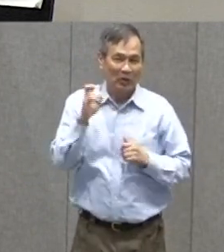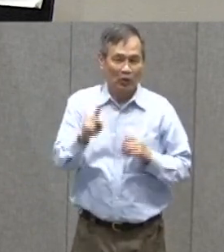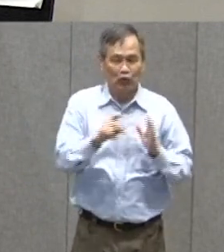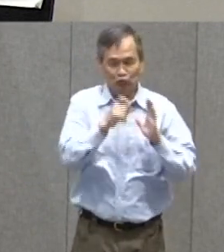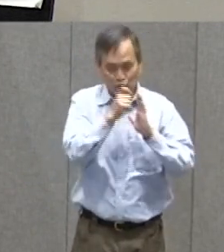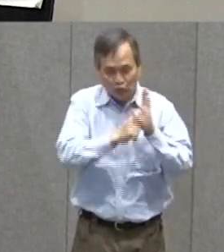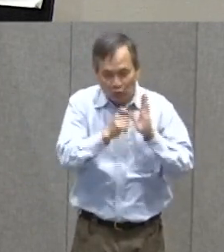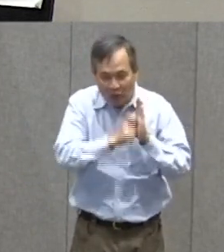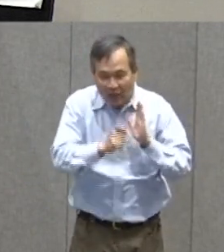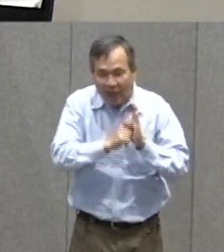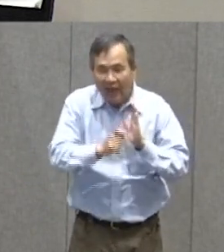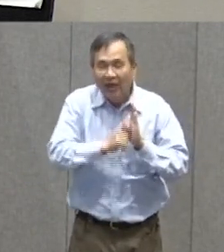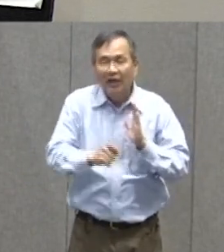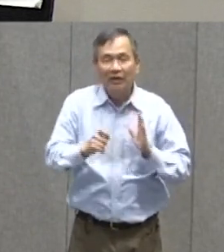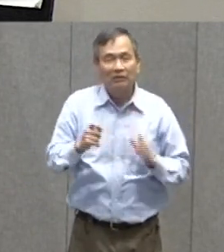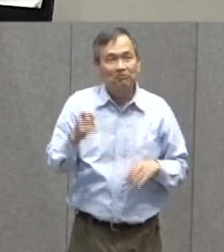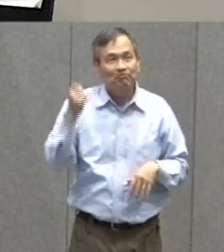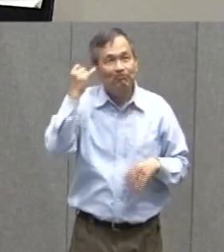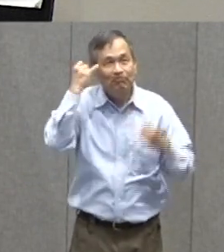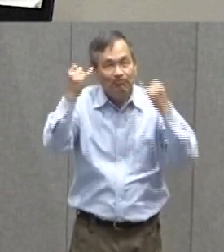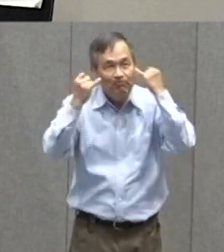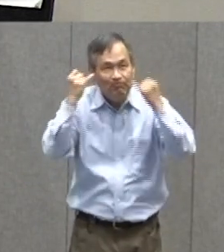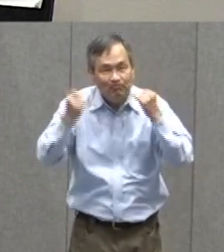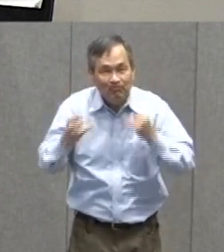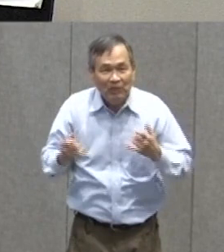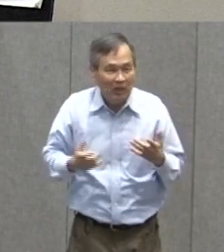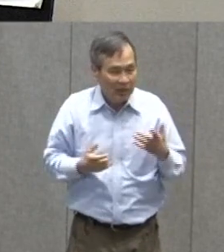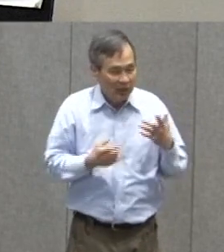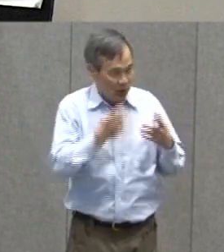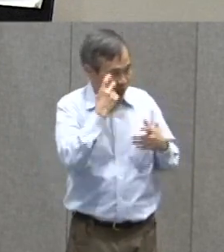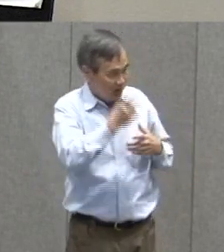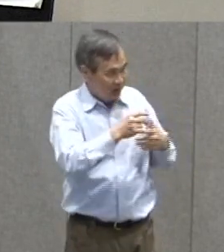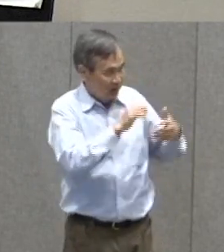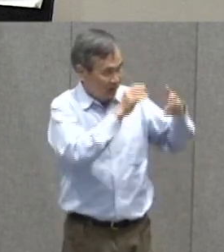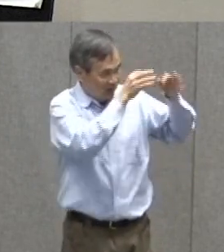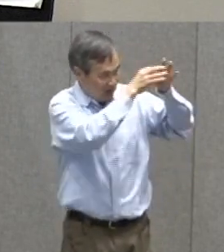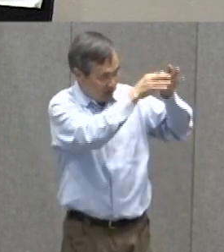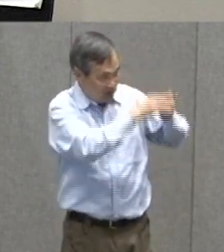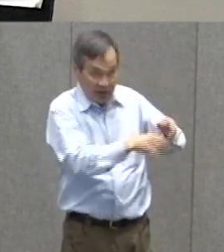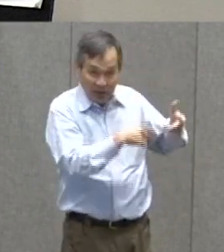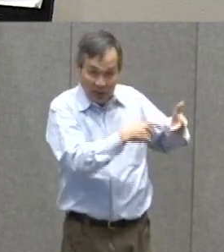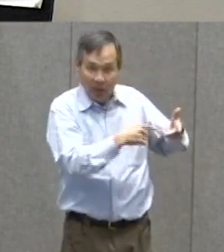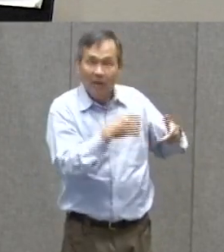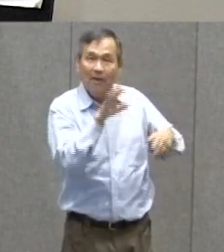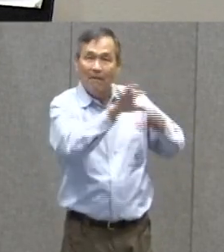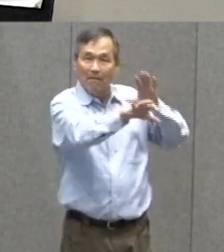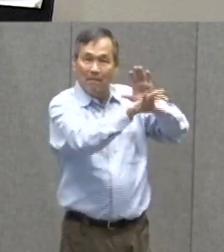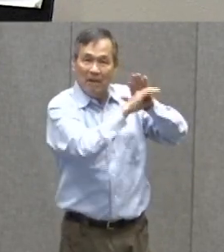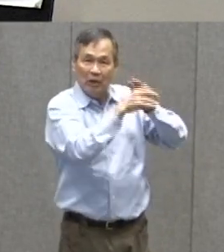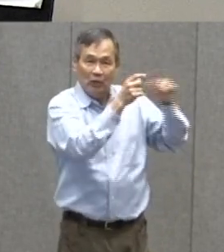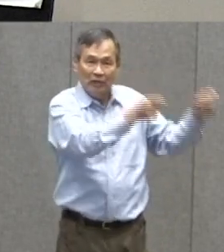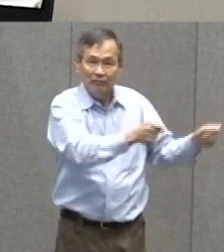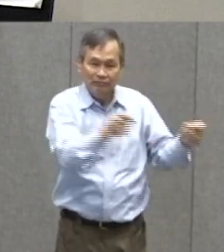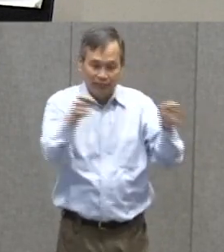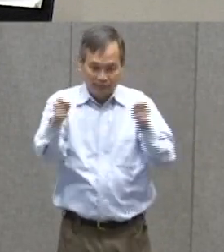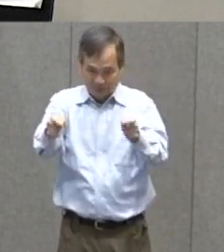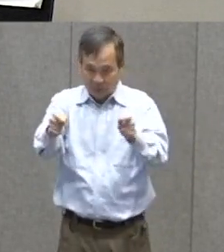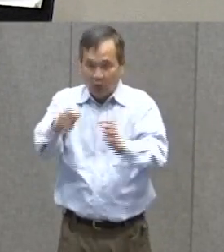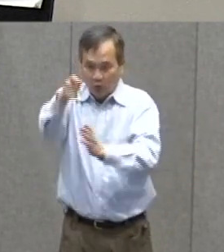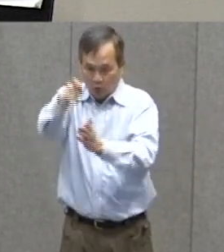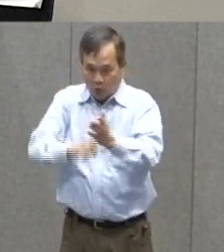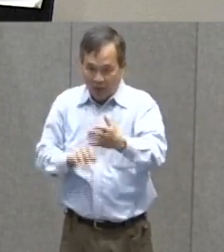down these prompts, whichever one you select, and be able to then write about